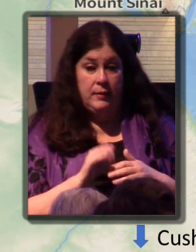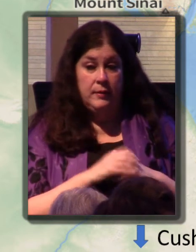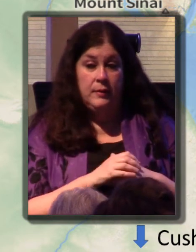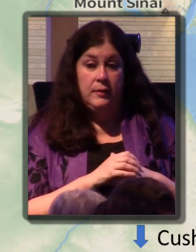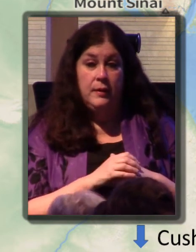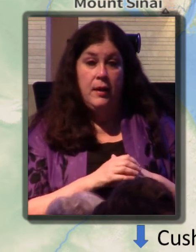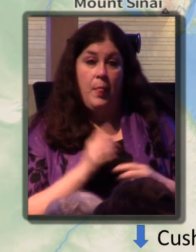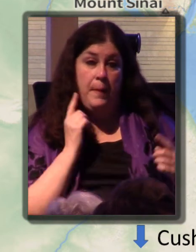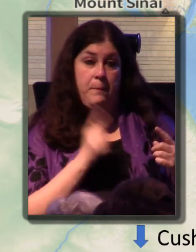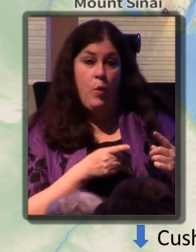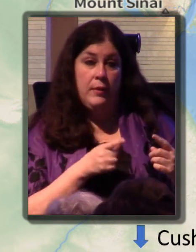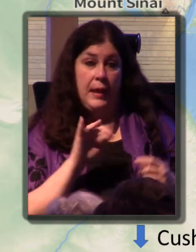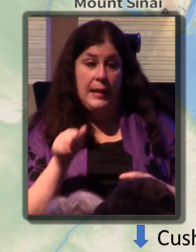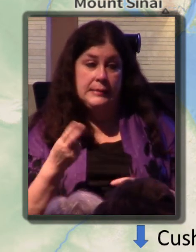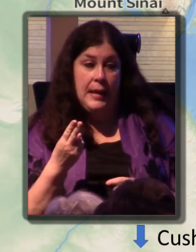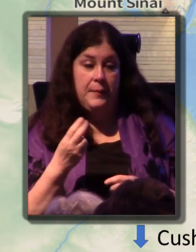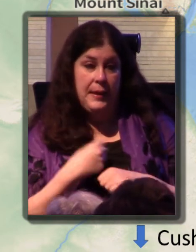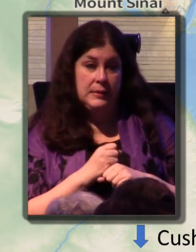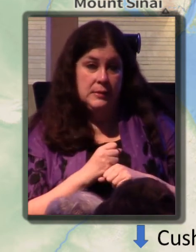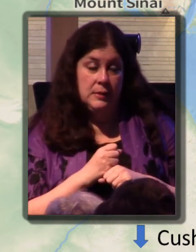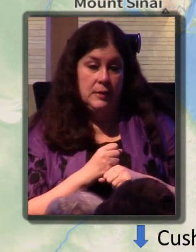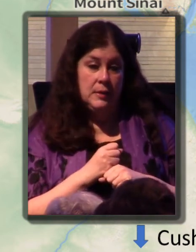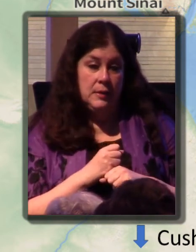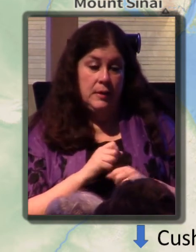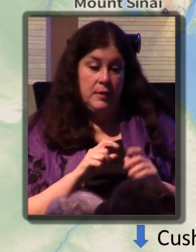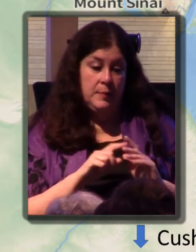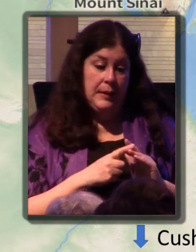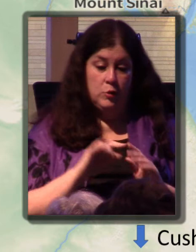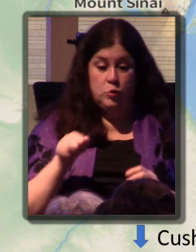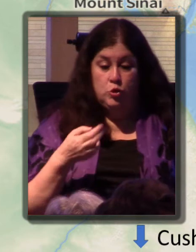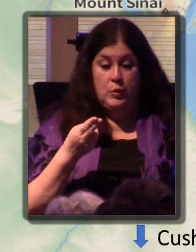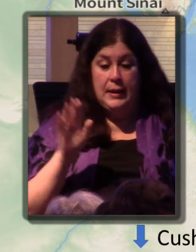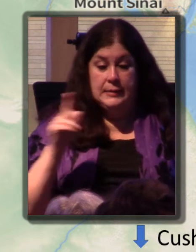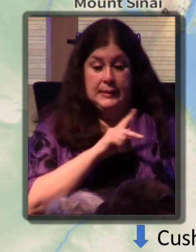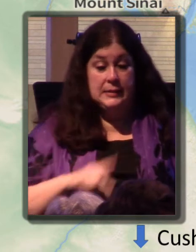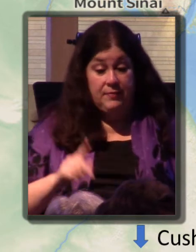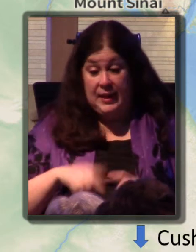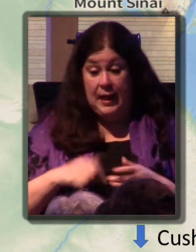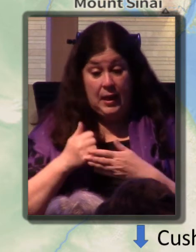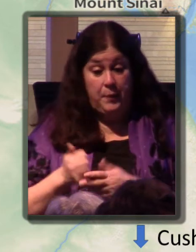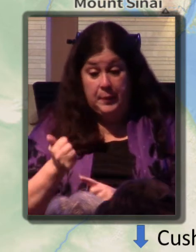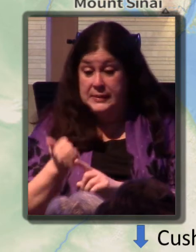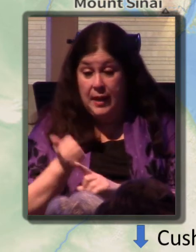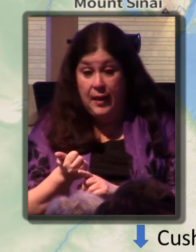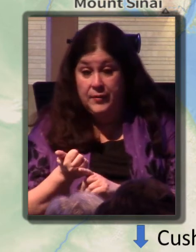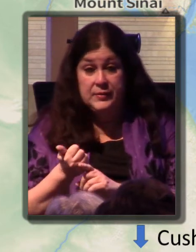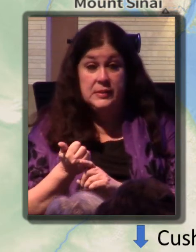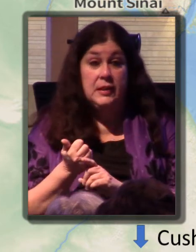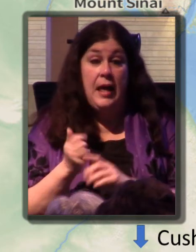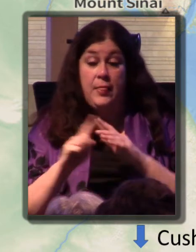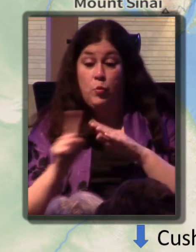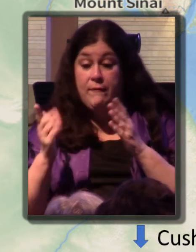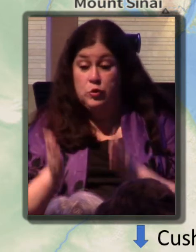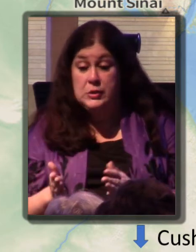to do that. And the point that Isaiah is making again to Judah and its kings is, if they can't help